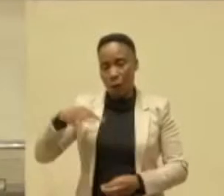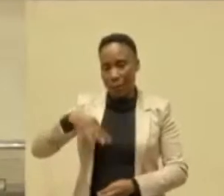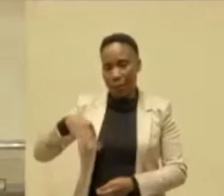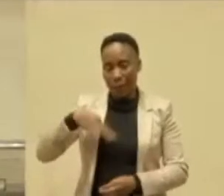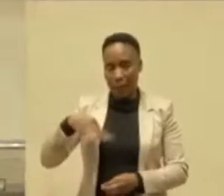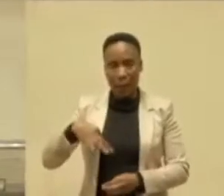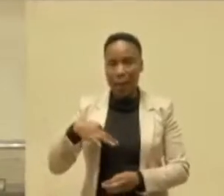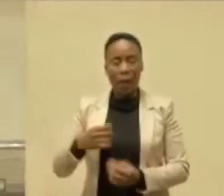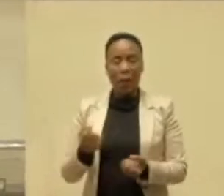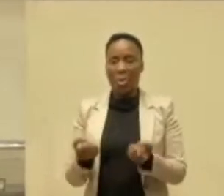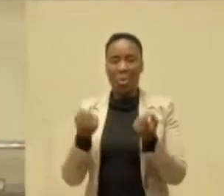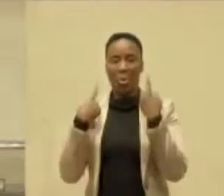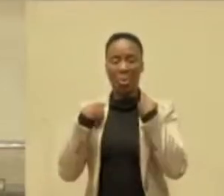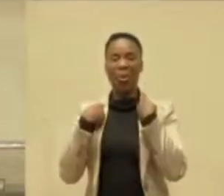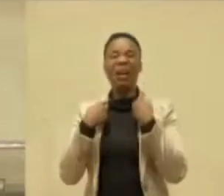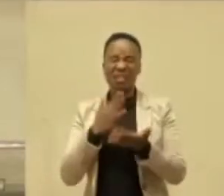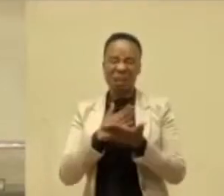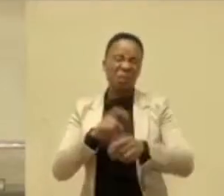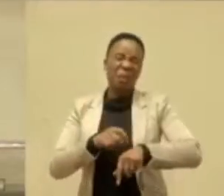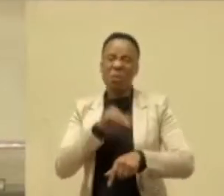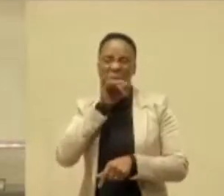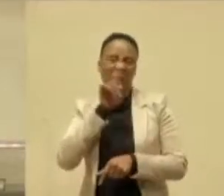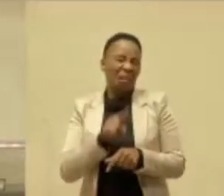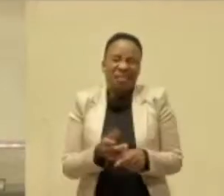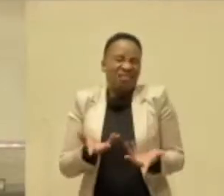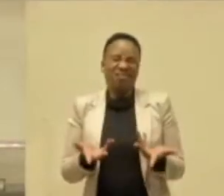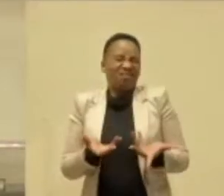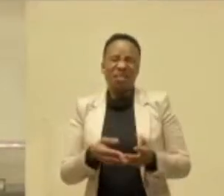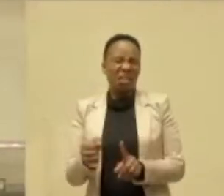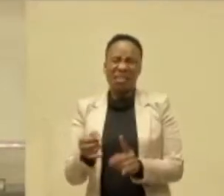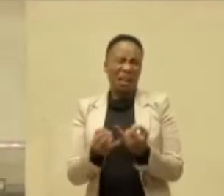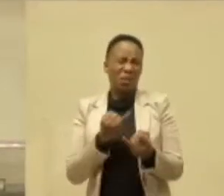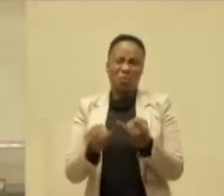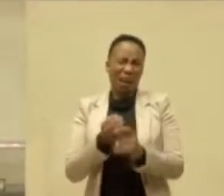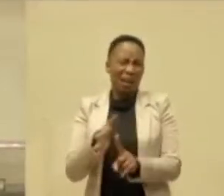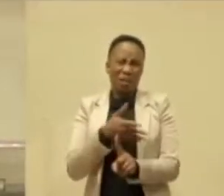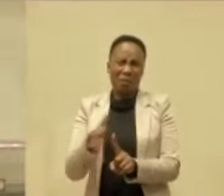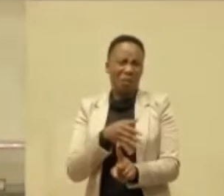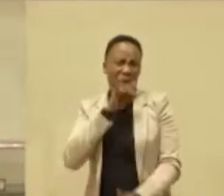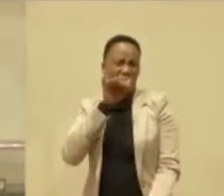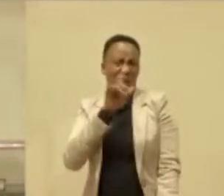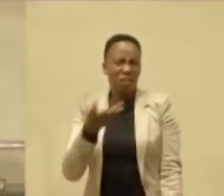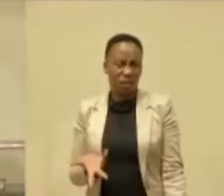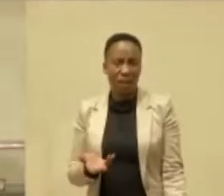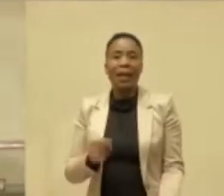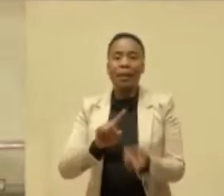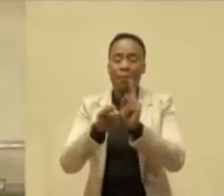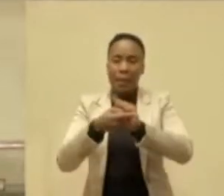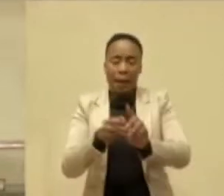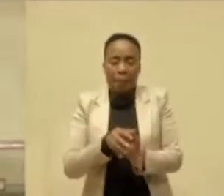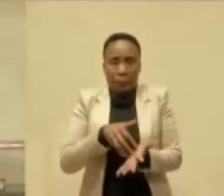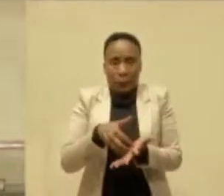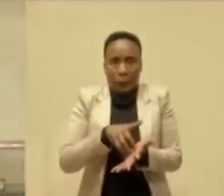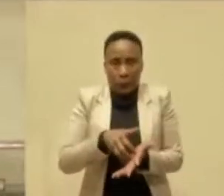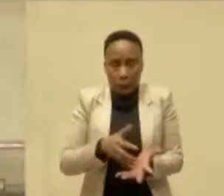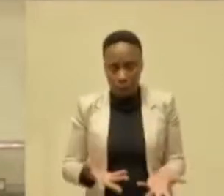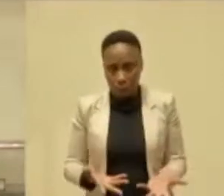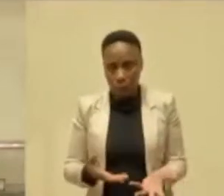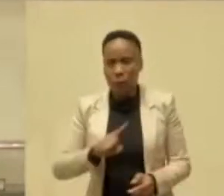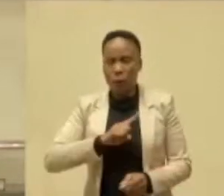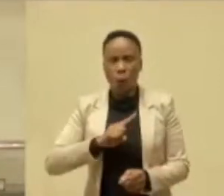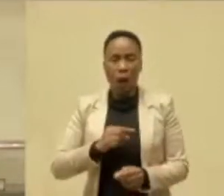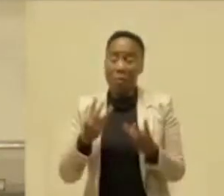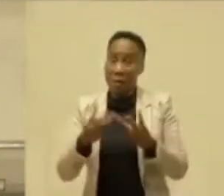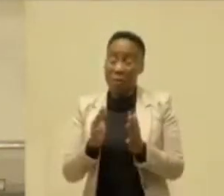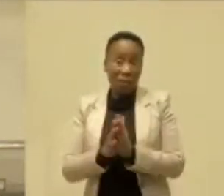they don't even understand sometimes what sexual harassment is and would become vulnerable because